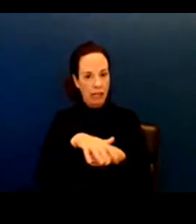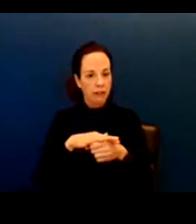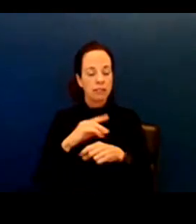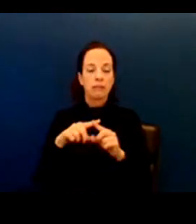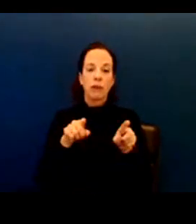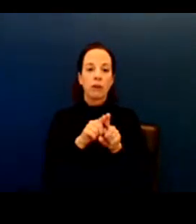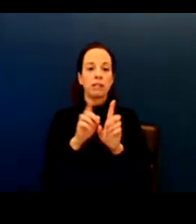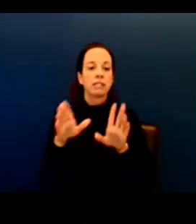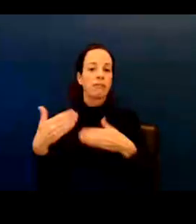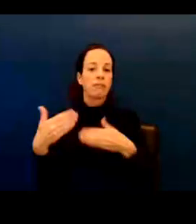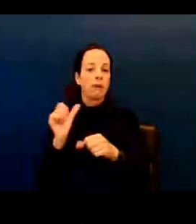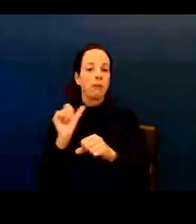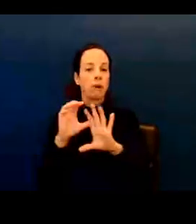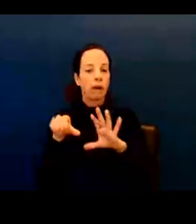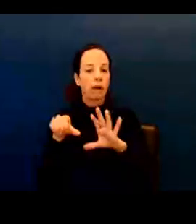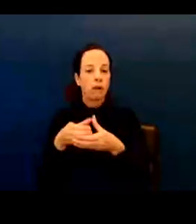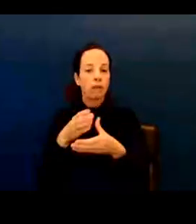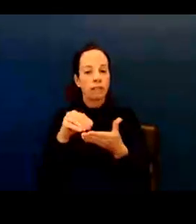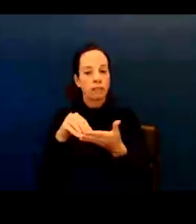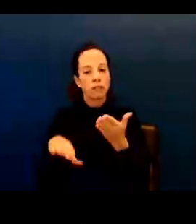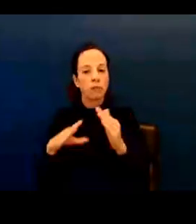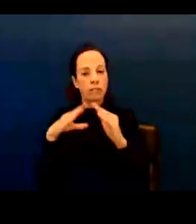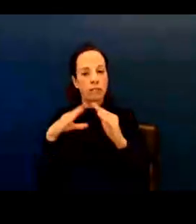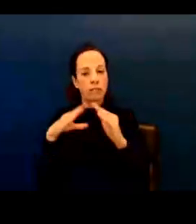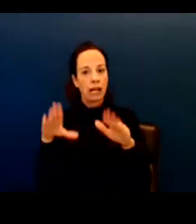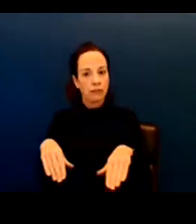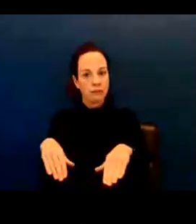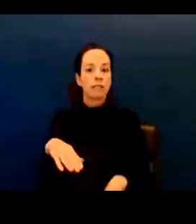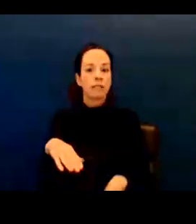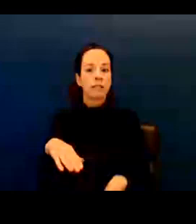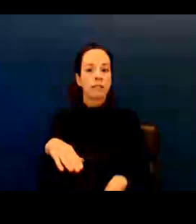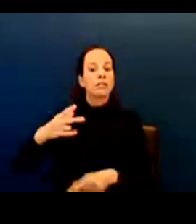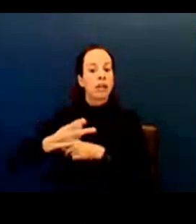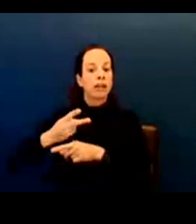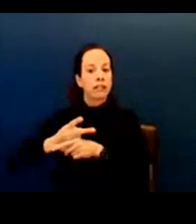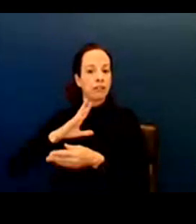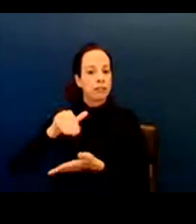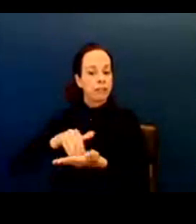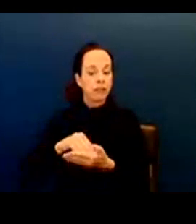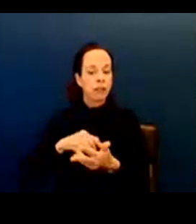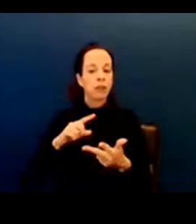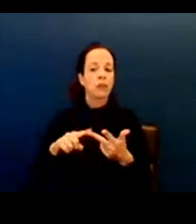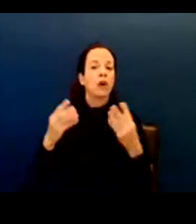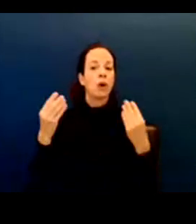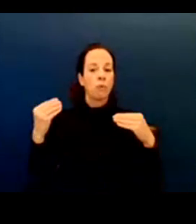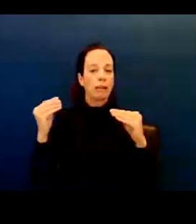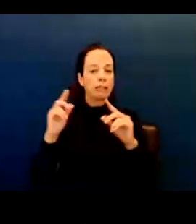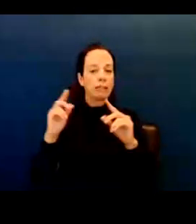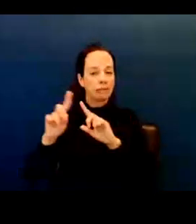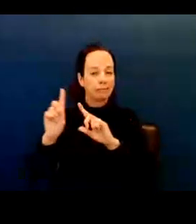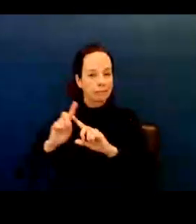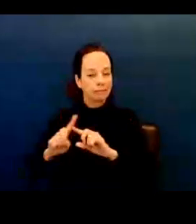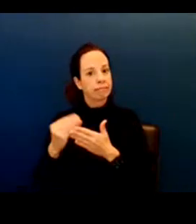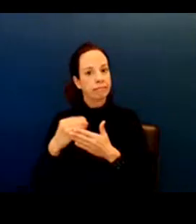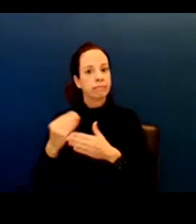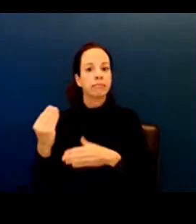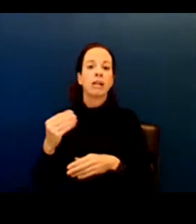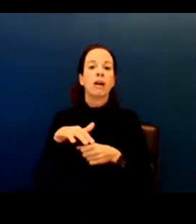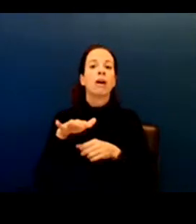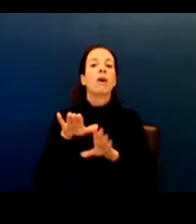provide workforce and student housing, a child care center, retail and open space, co-located